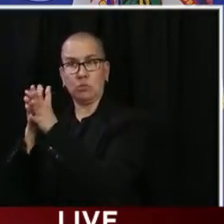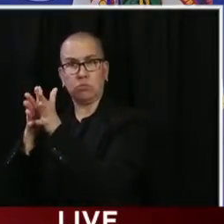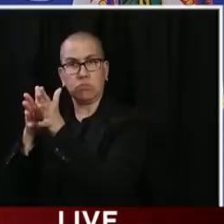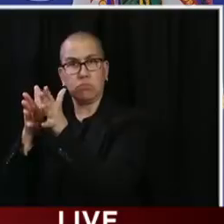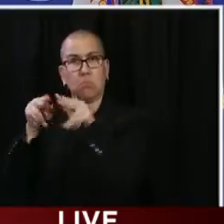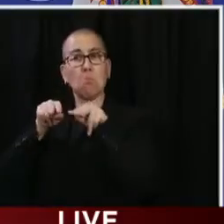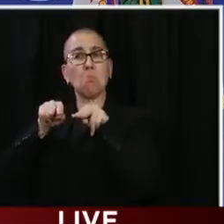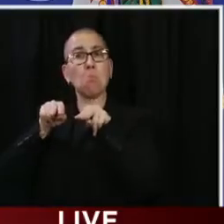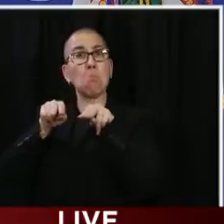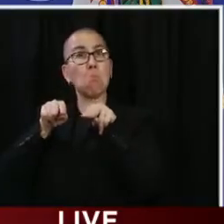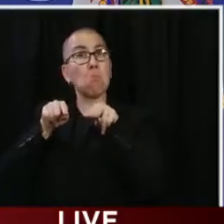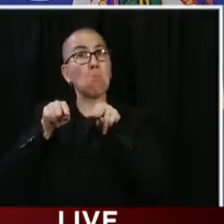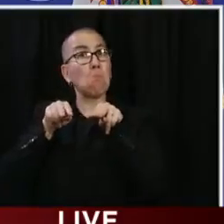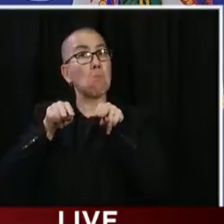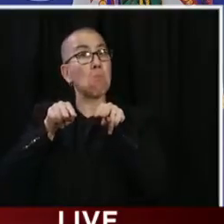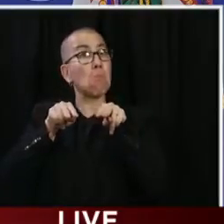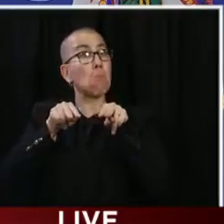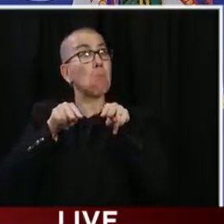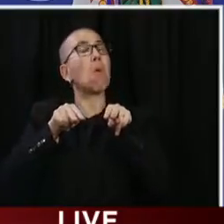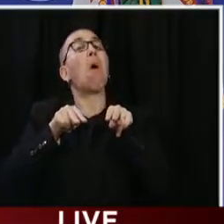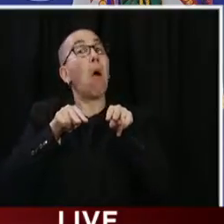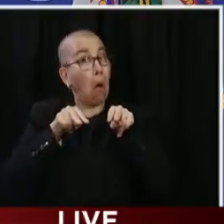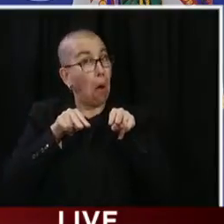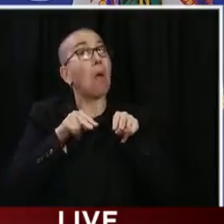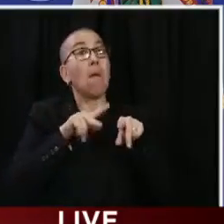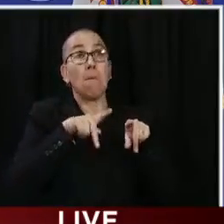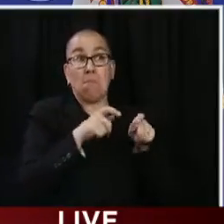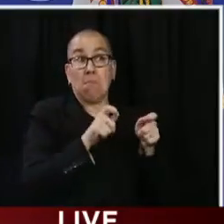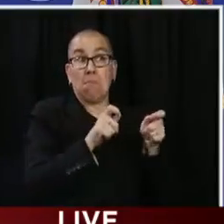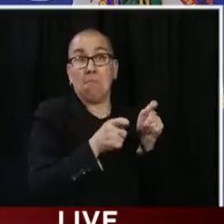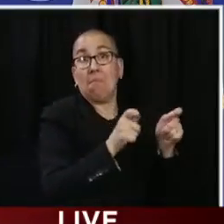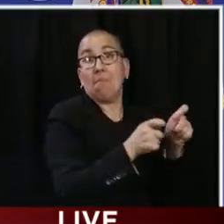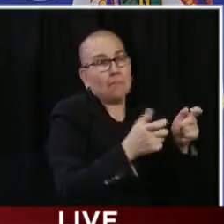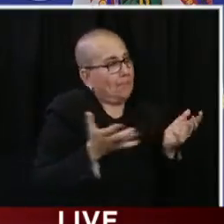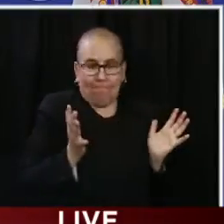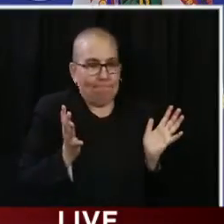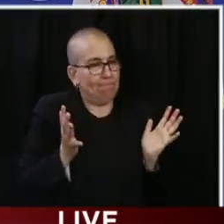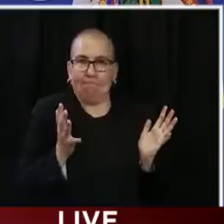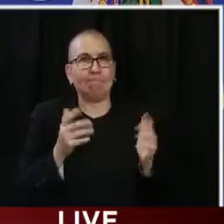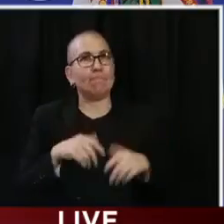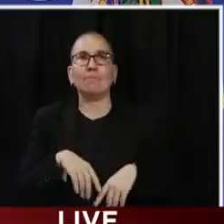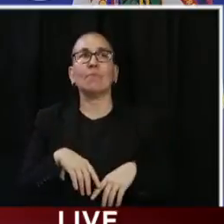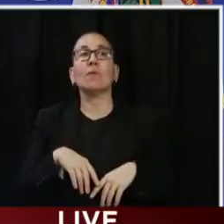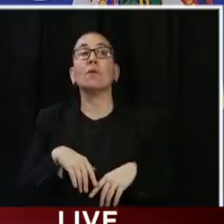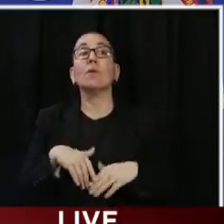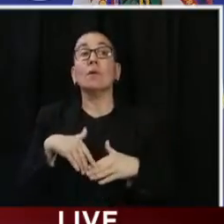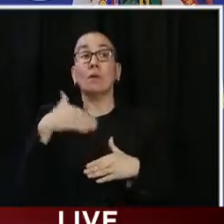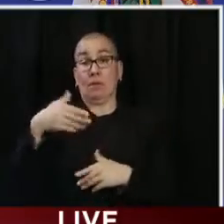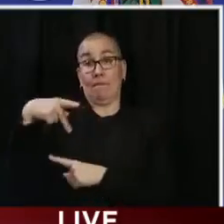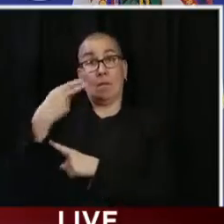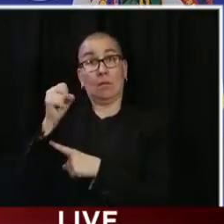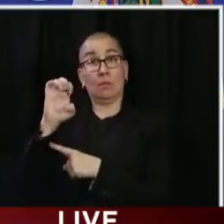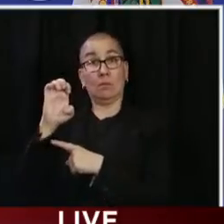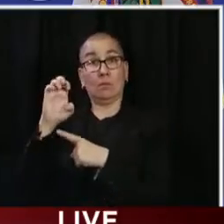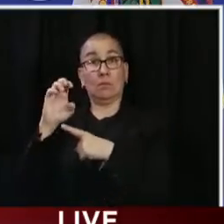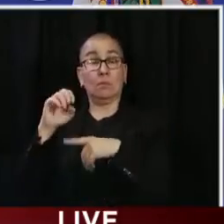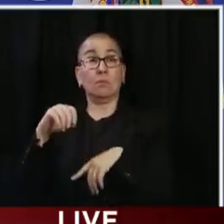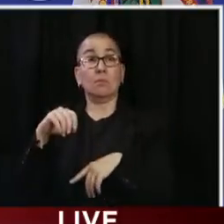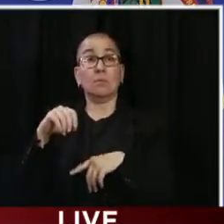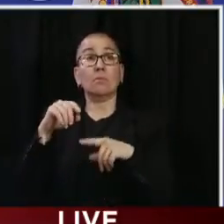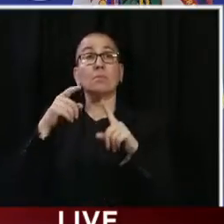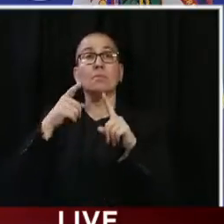phase, gatherings will go up to 20 or less. So that gathering limit will increase. Restaurants and bars will then move into an indoor setting as